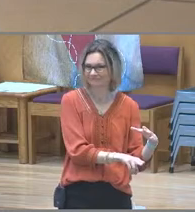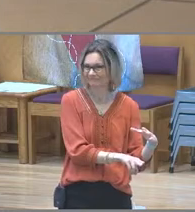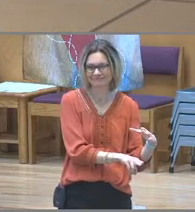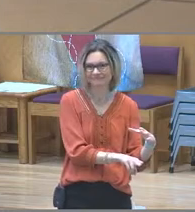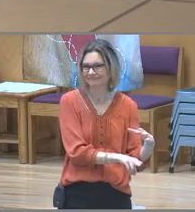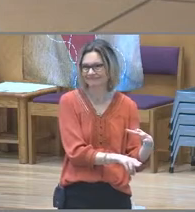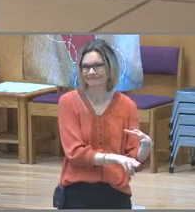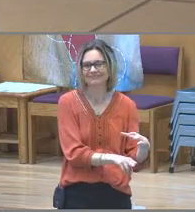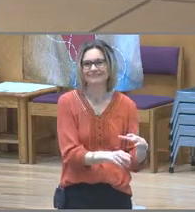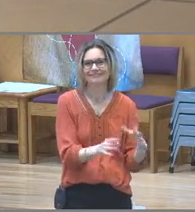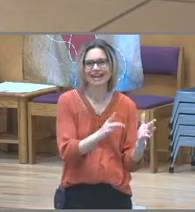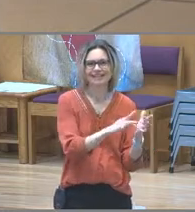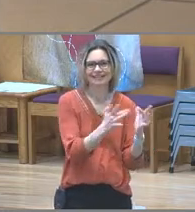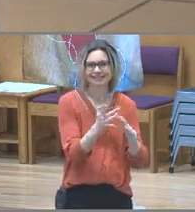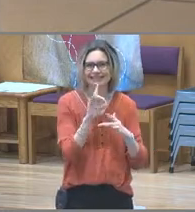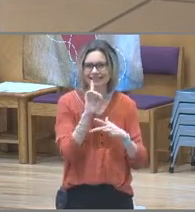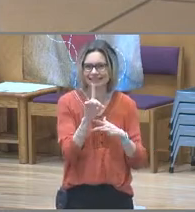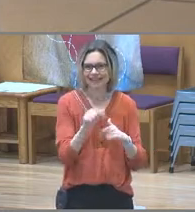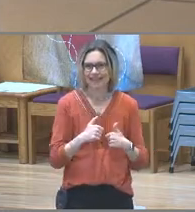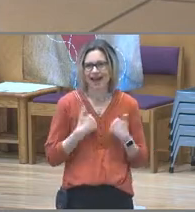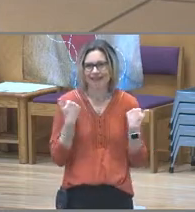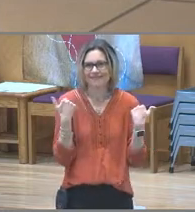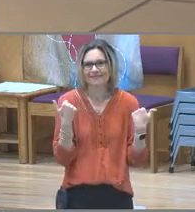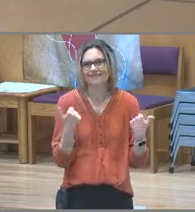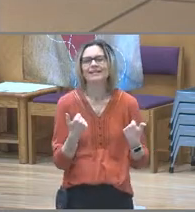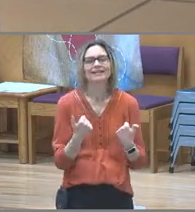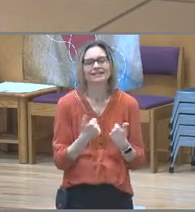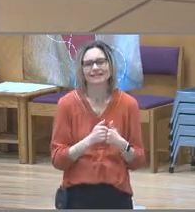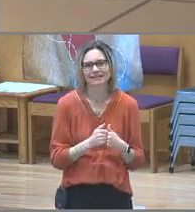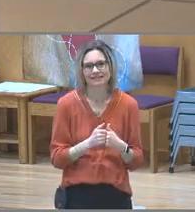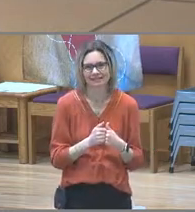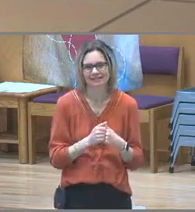is alive, and he is